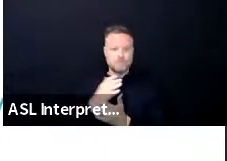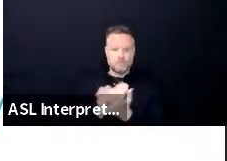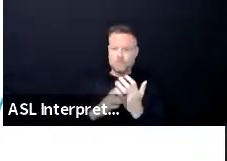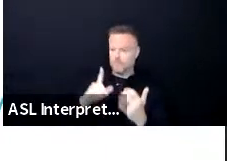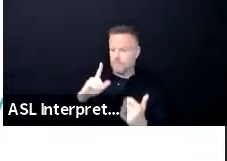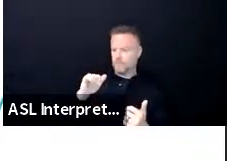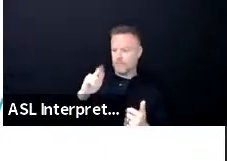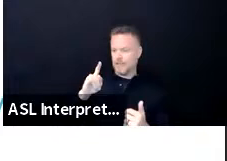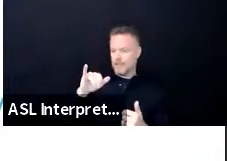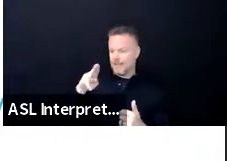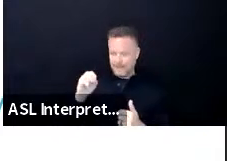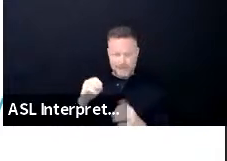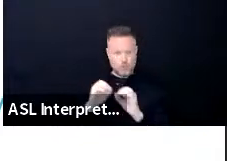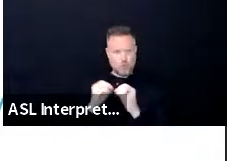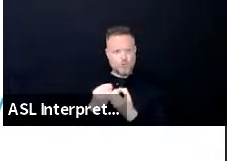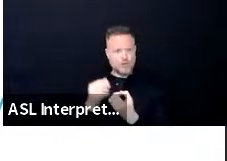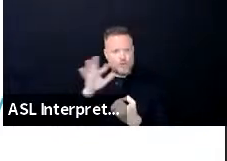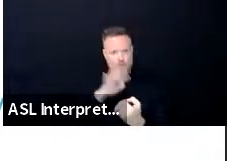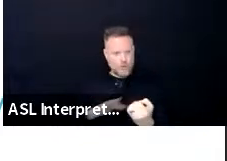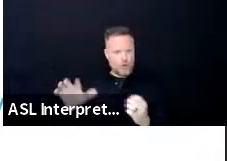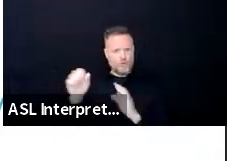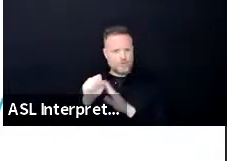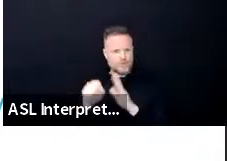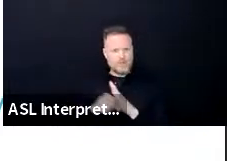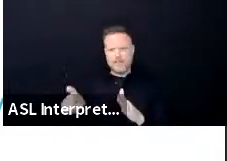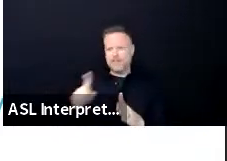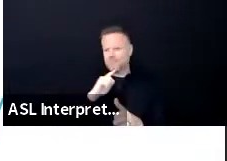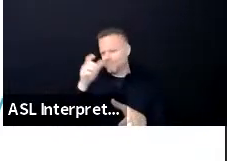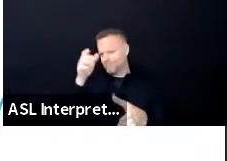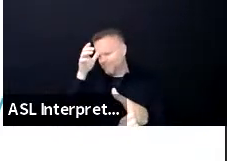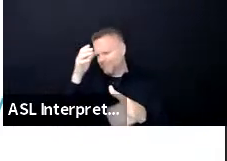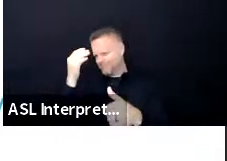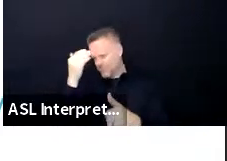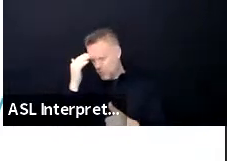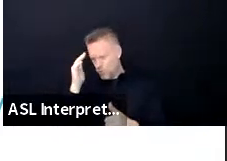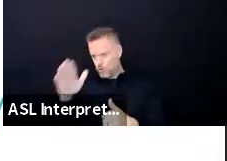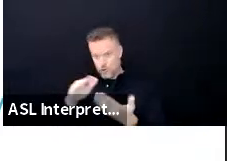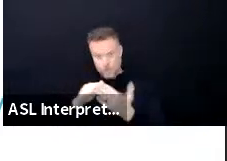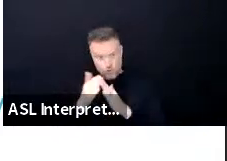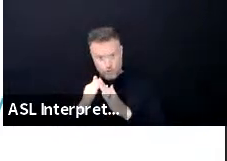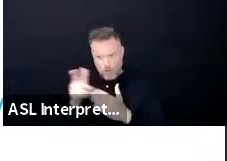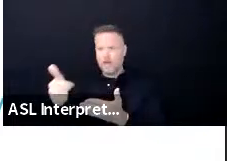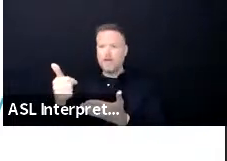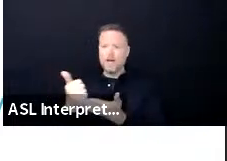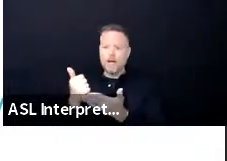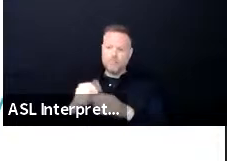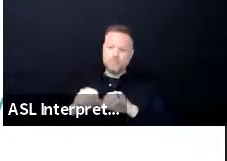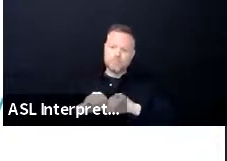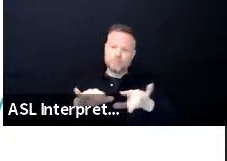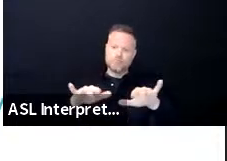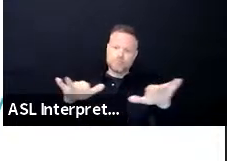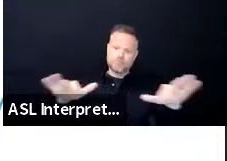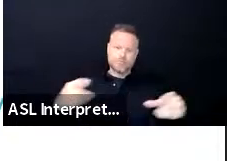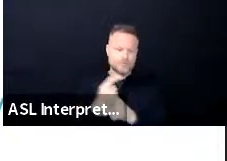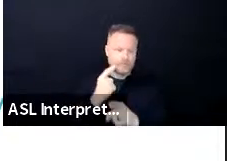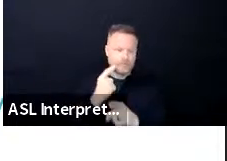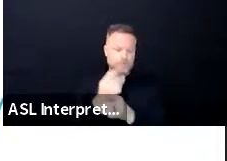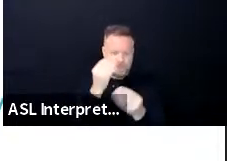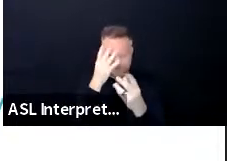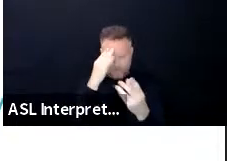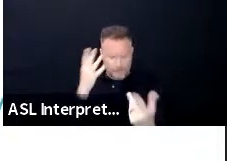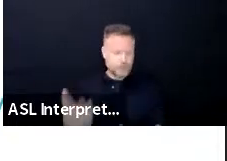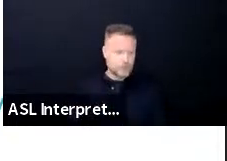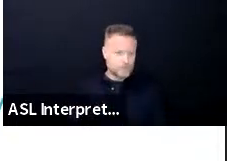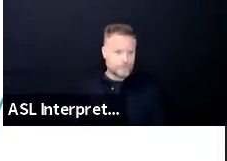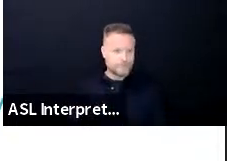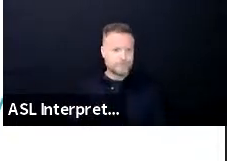from throughout the state, they know their community best, and they're able to help us deliver the materials we create together. We collaborate